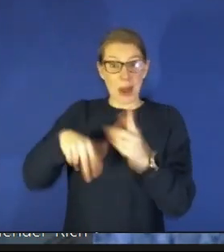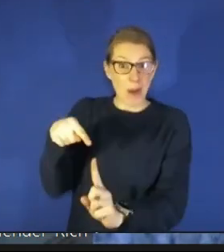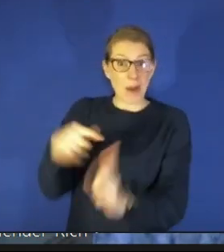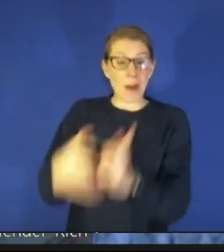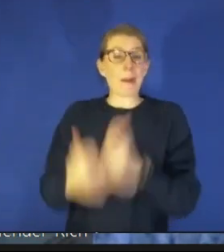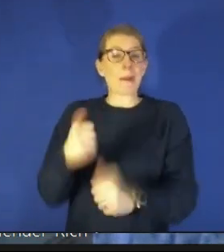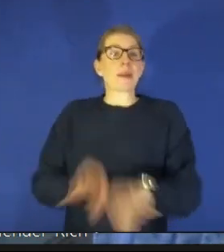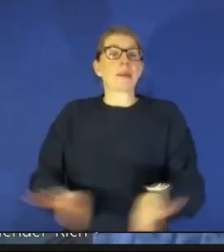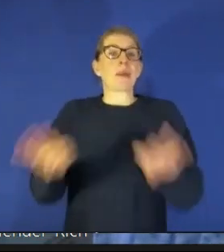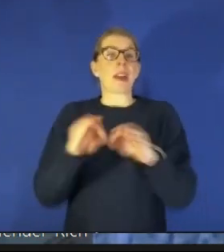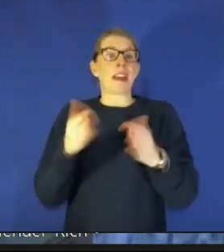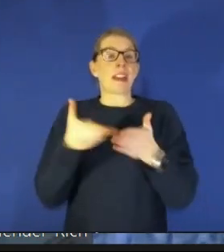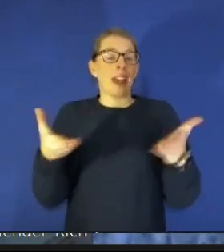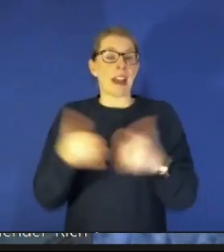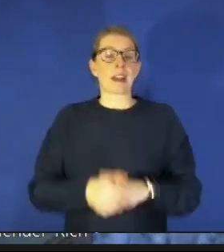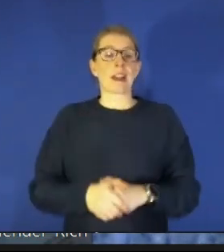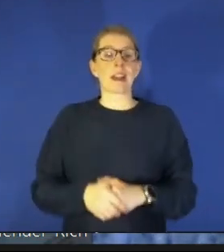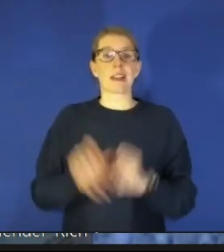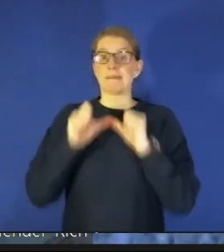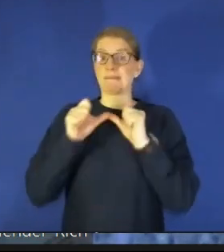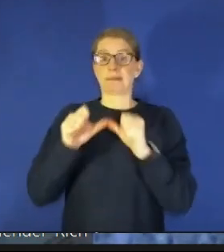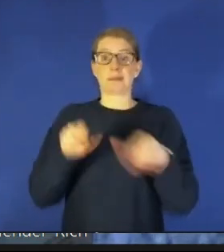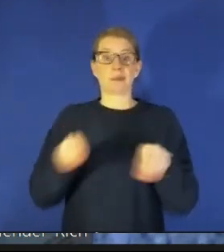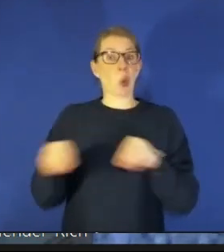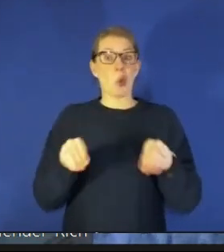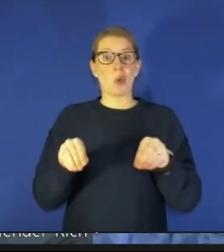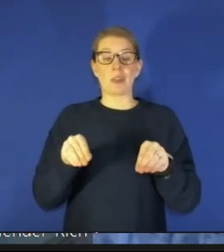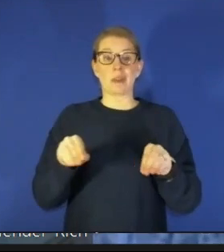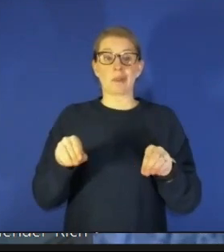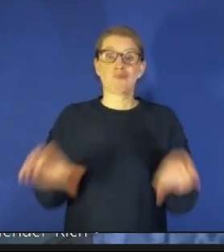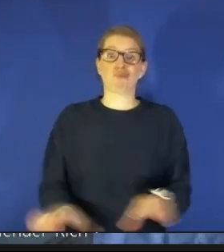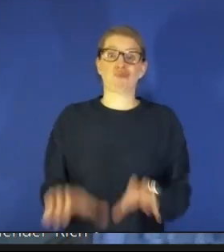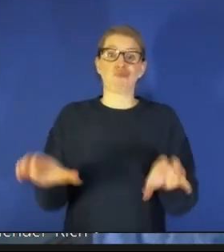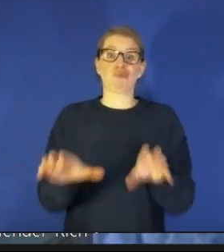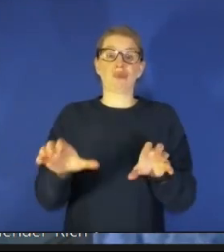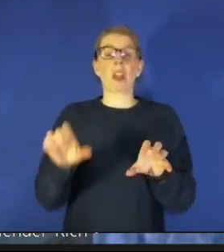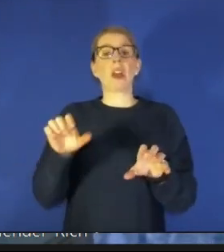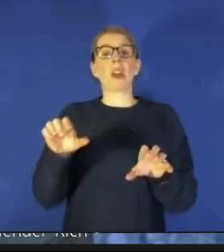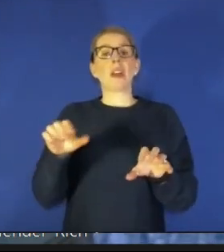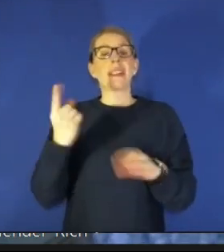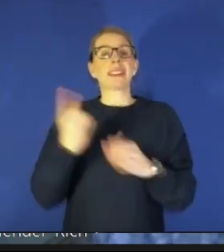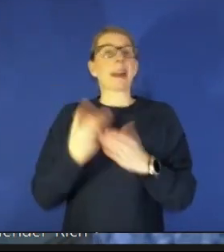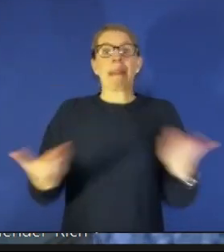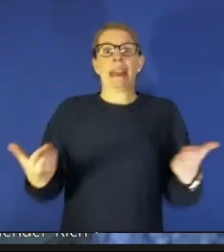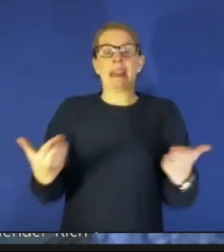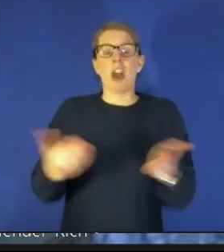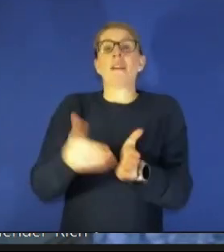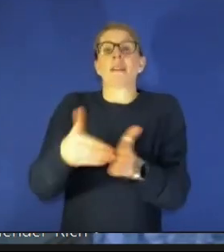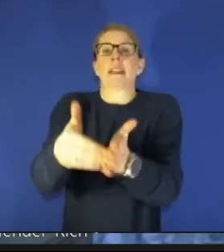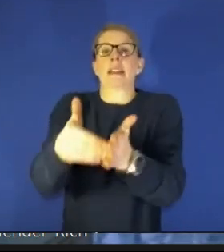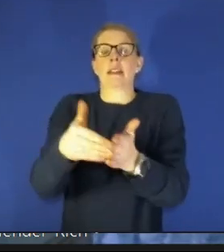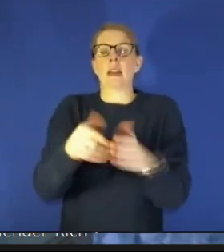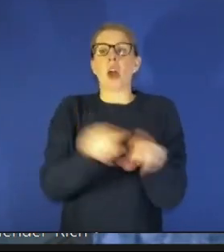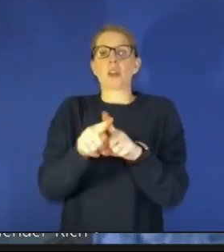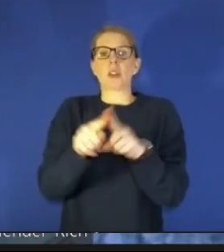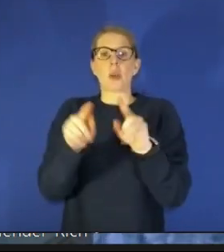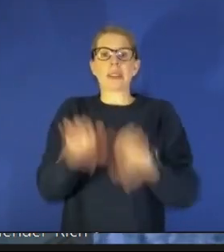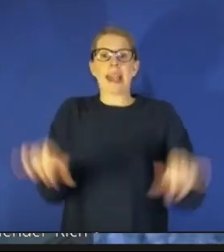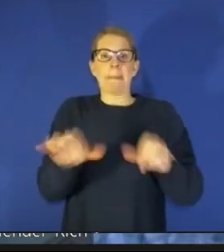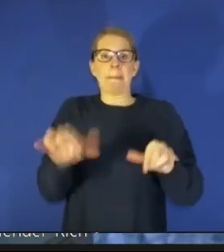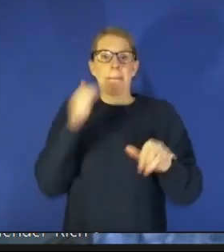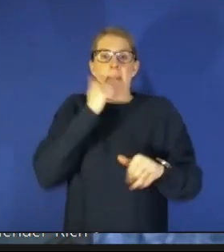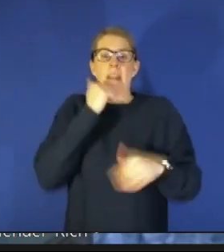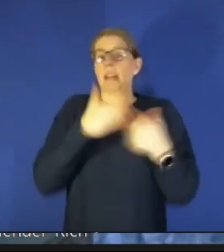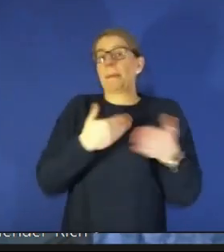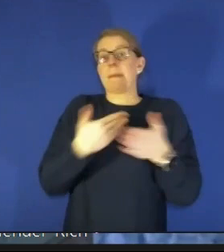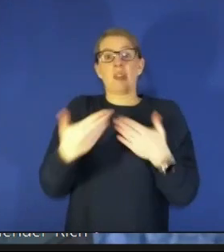most important thing is to keep moving and to do something as often as you can and to do it consistently. It doesn't matter what